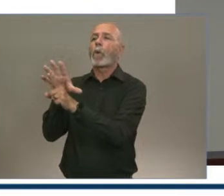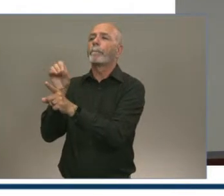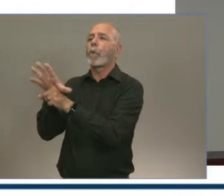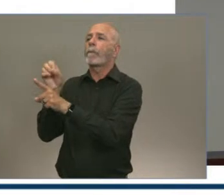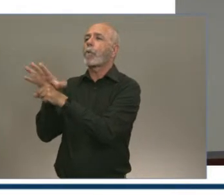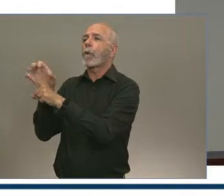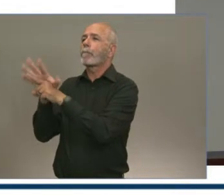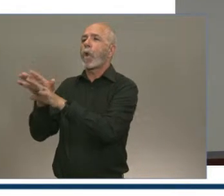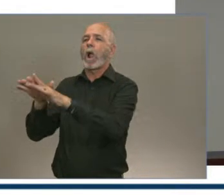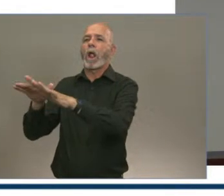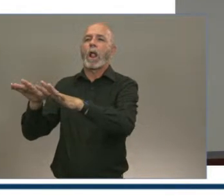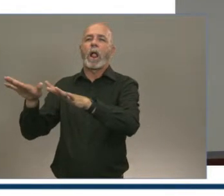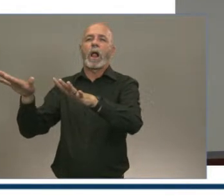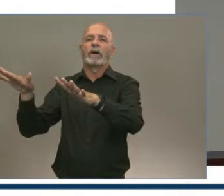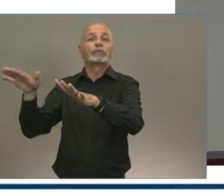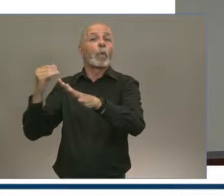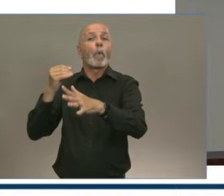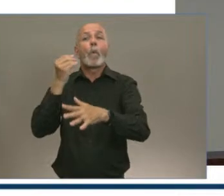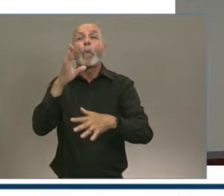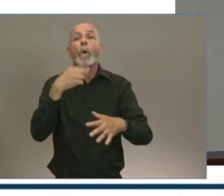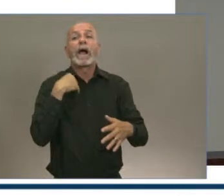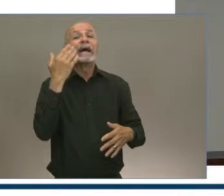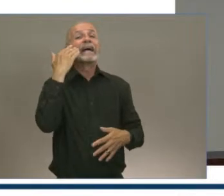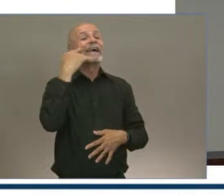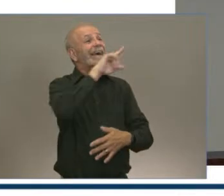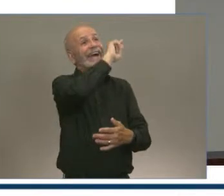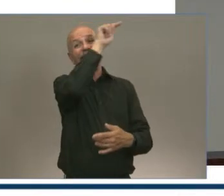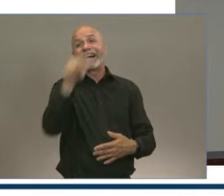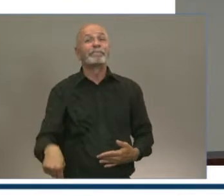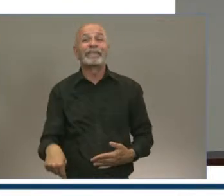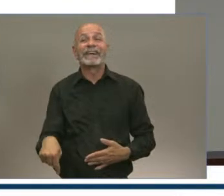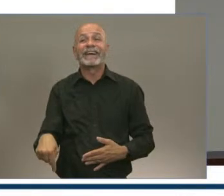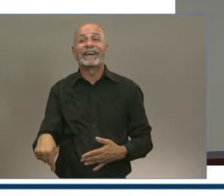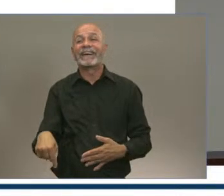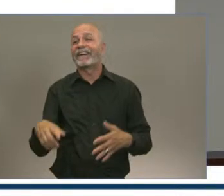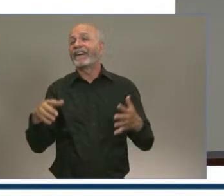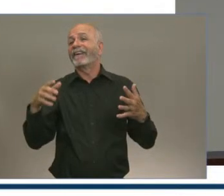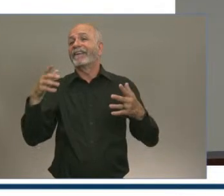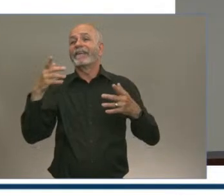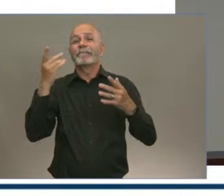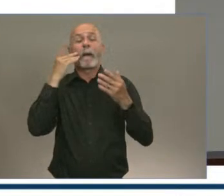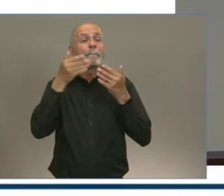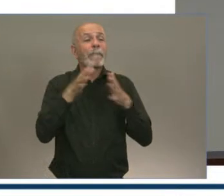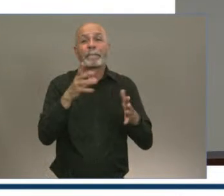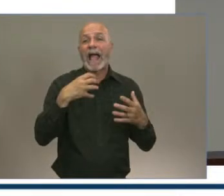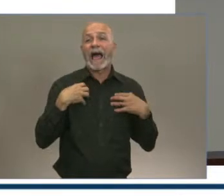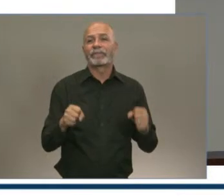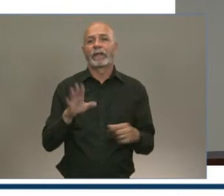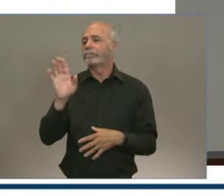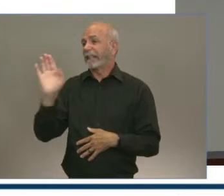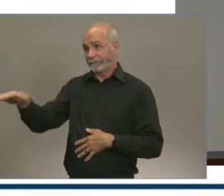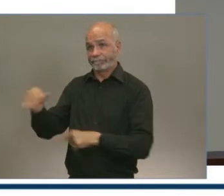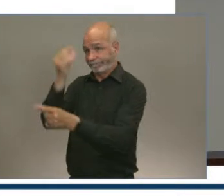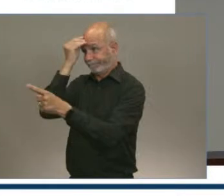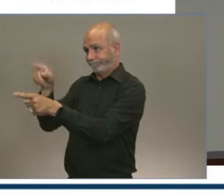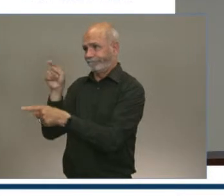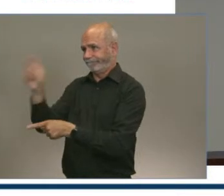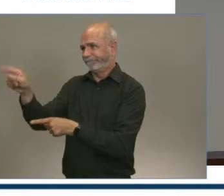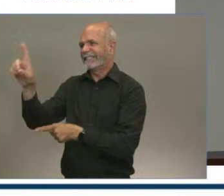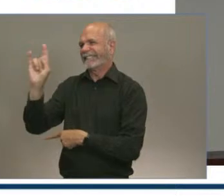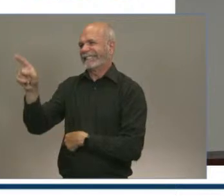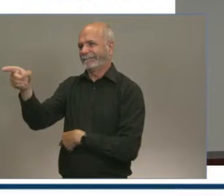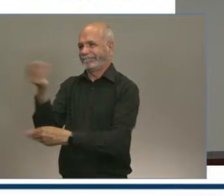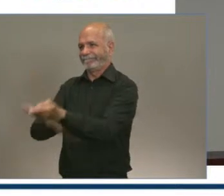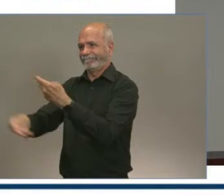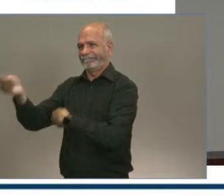the province, or somehow you've other ways you've been contacted by public health and told you're a close contact, all those people have to go to